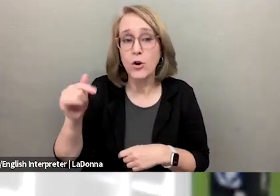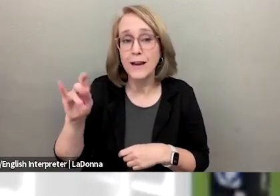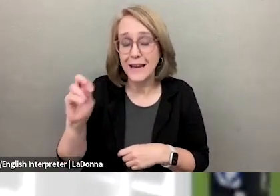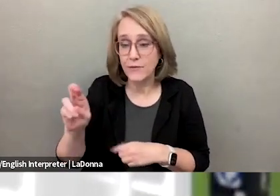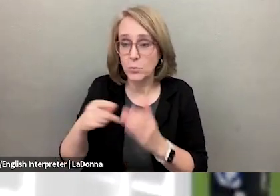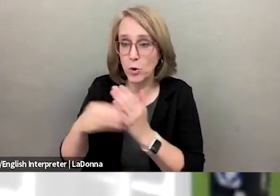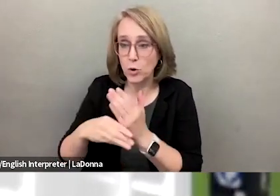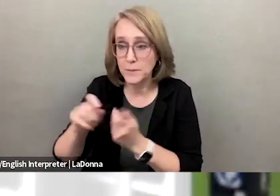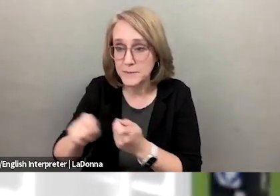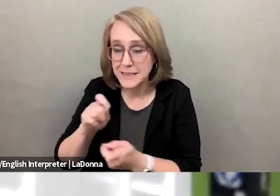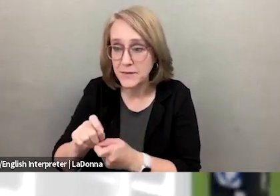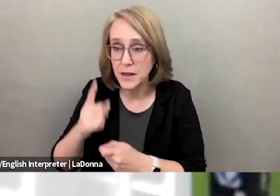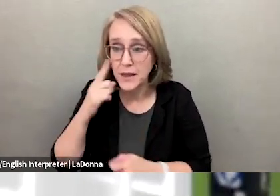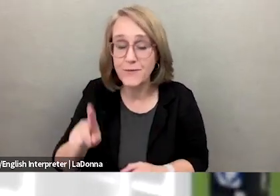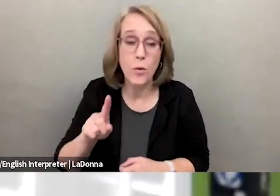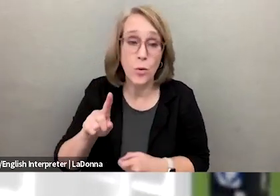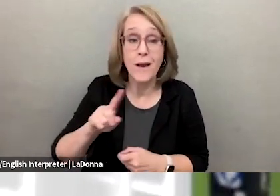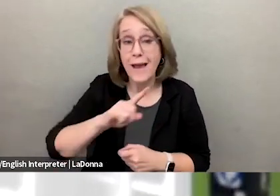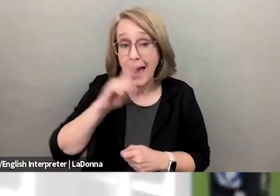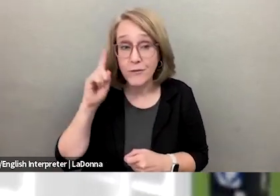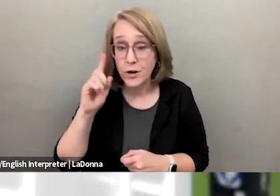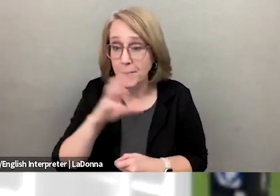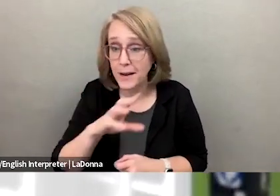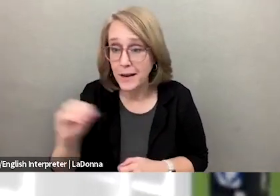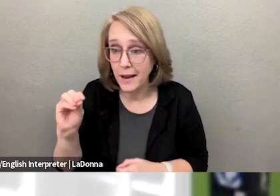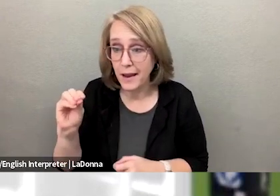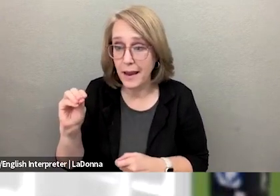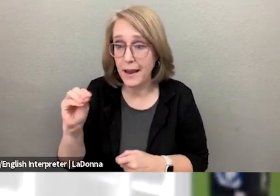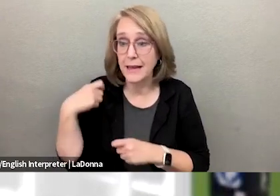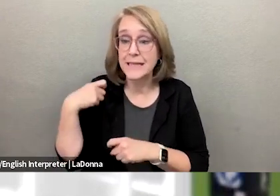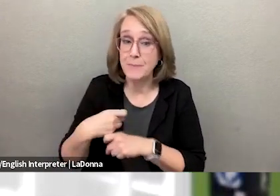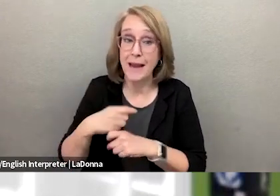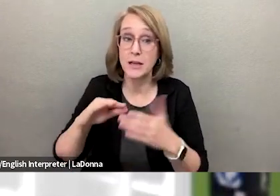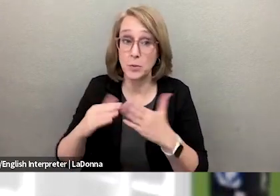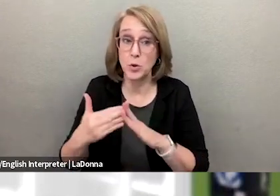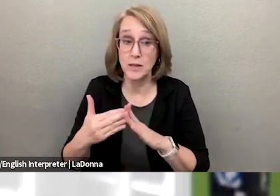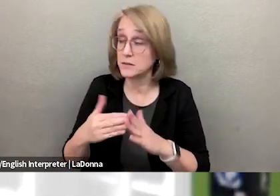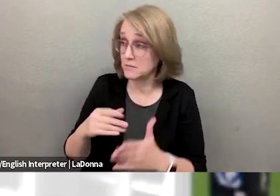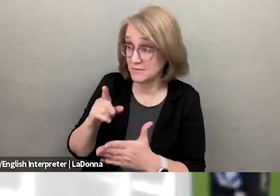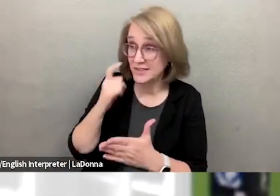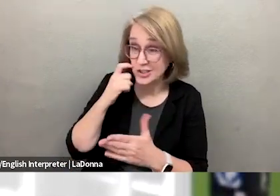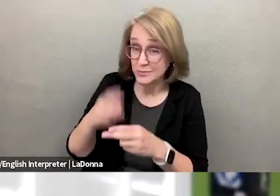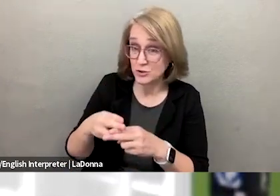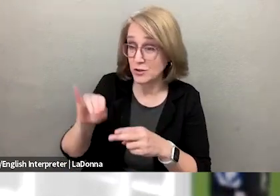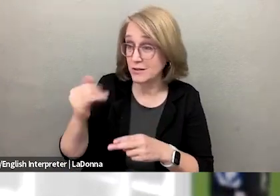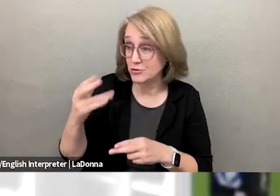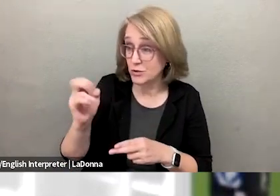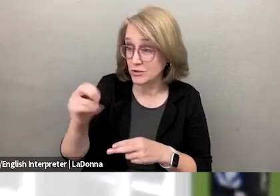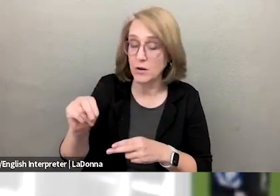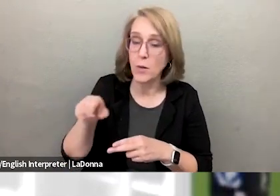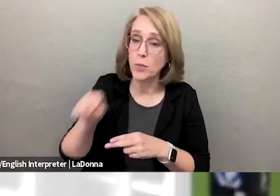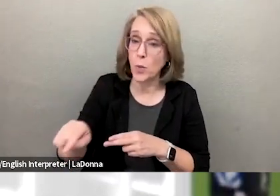Hispanic communities. I'm sure a lot of what you just talked about, Jason, probably has a lot of implication for those